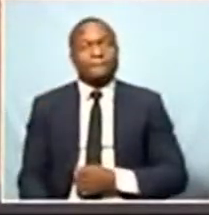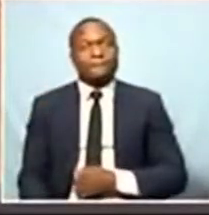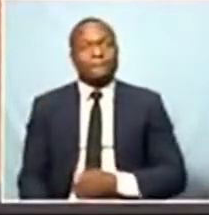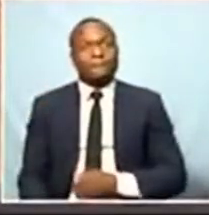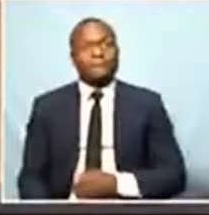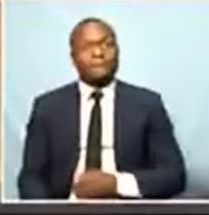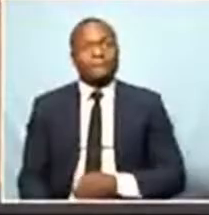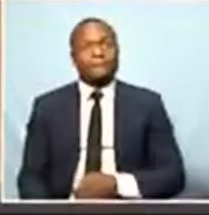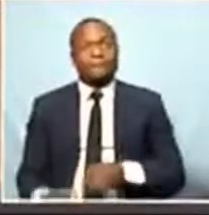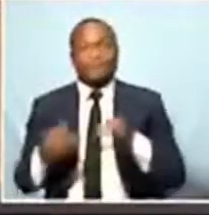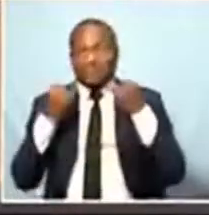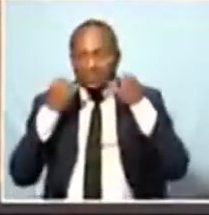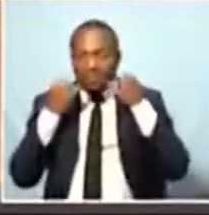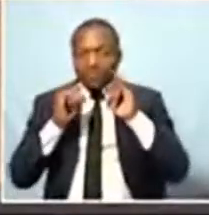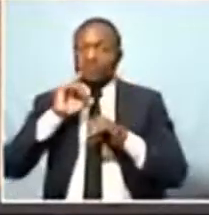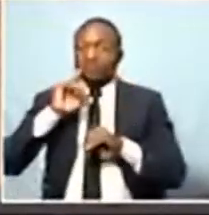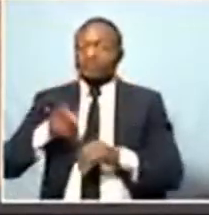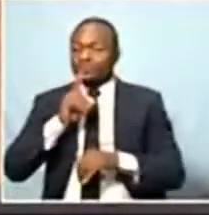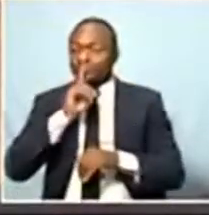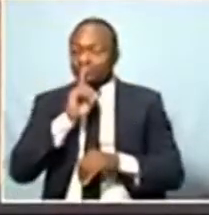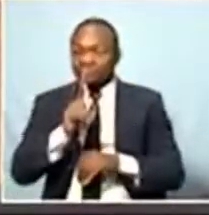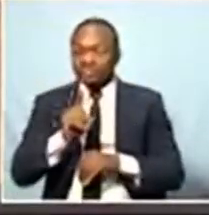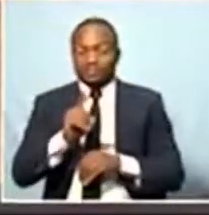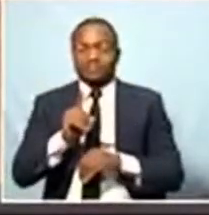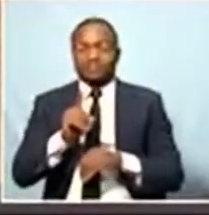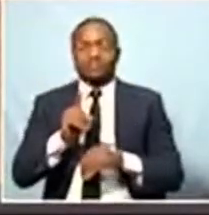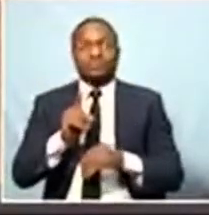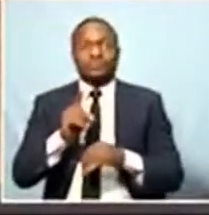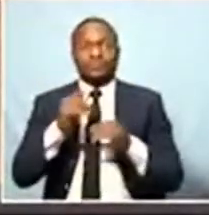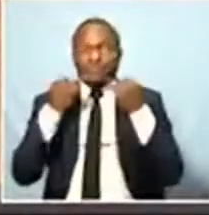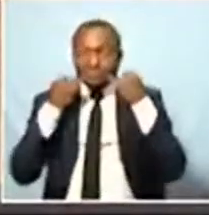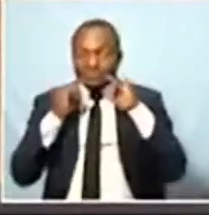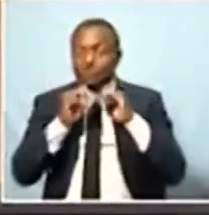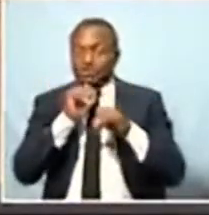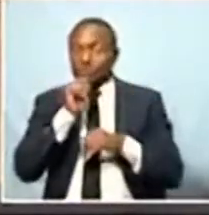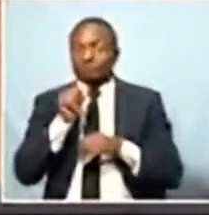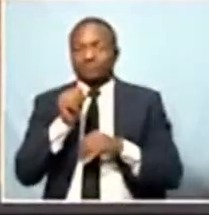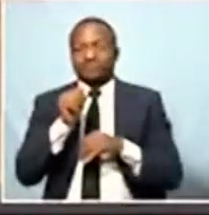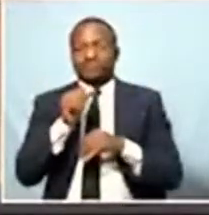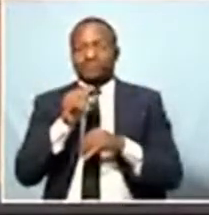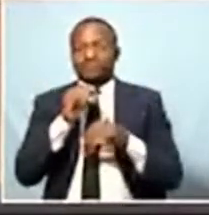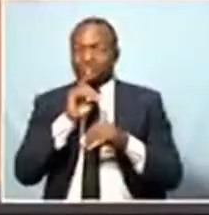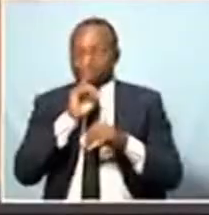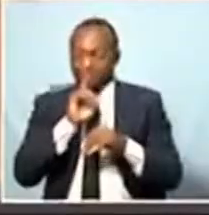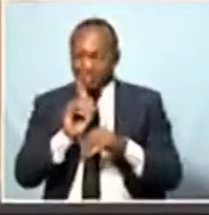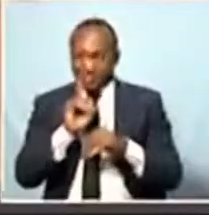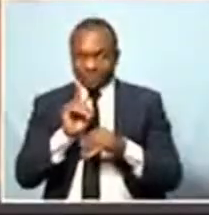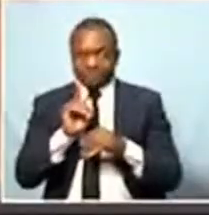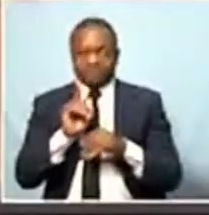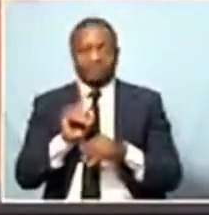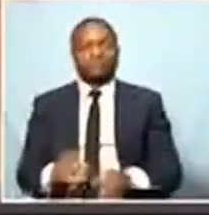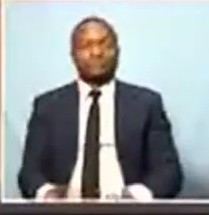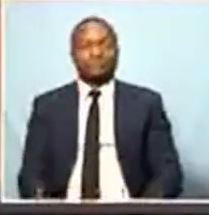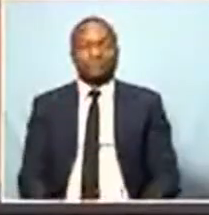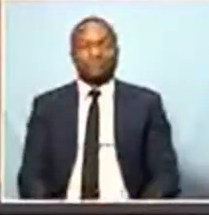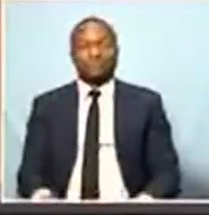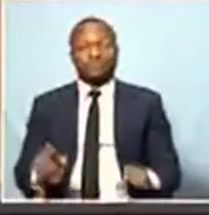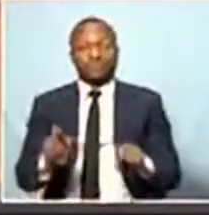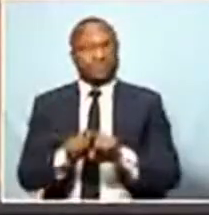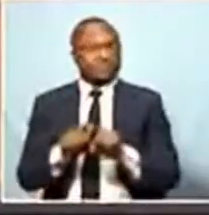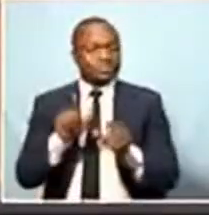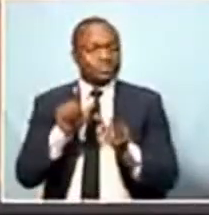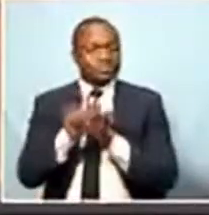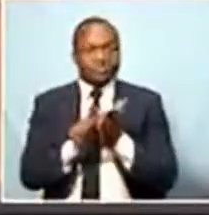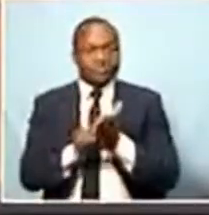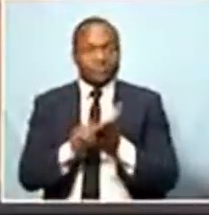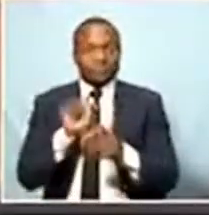However, that information must be factual, and if the information is not factual and you willfully woof about it, the same law would be used